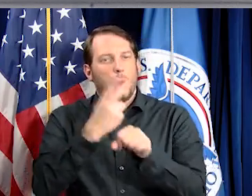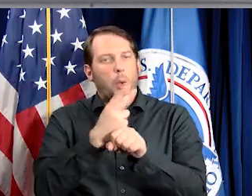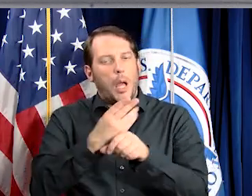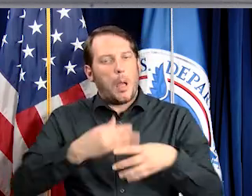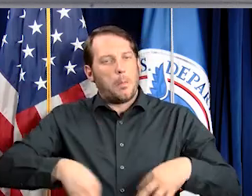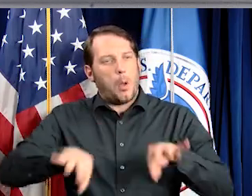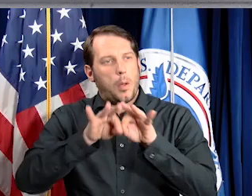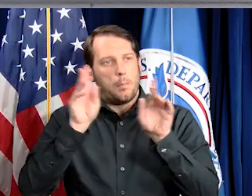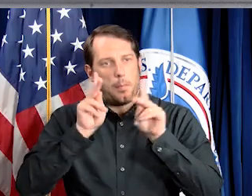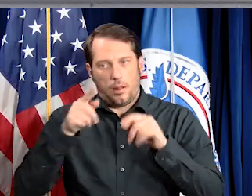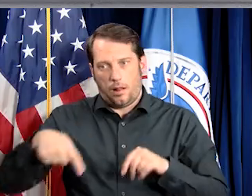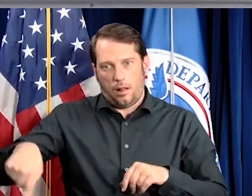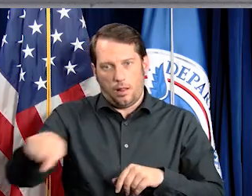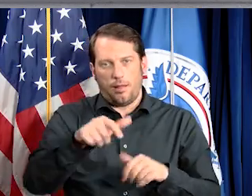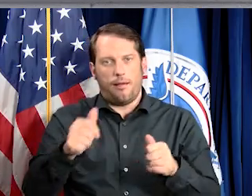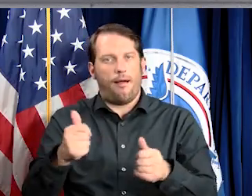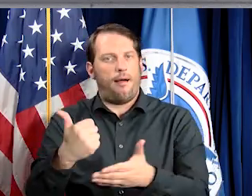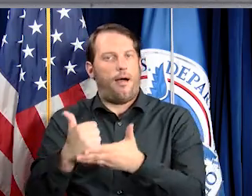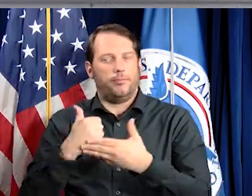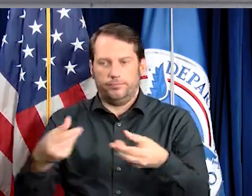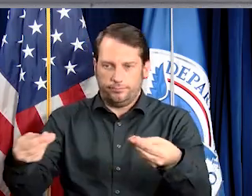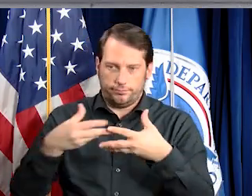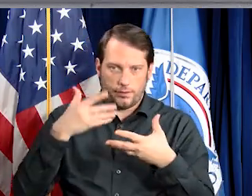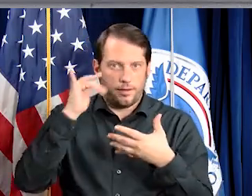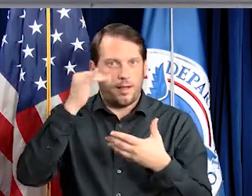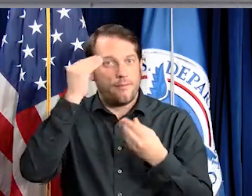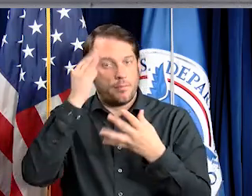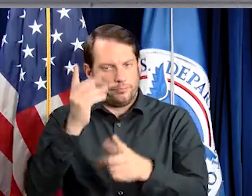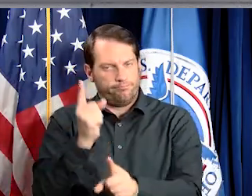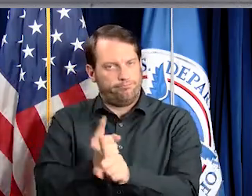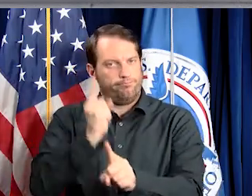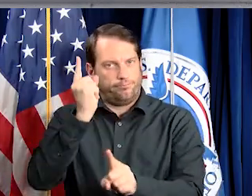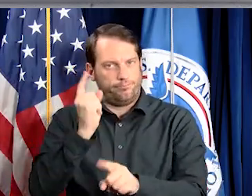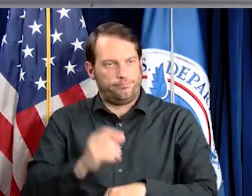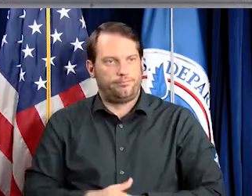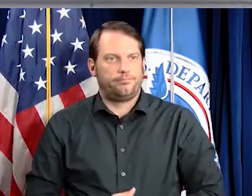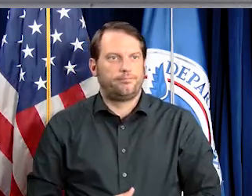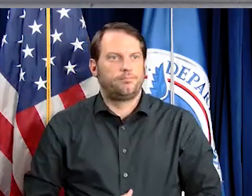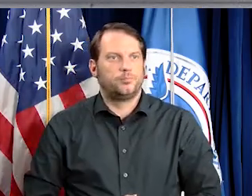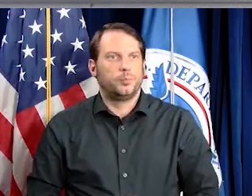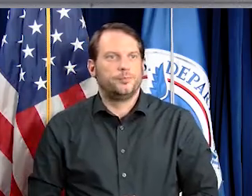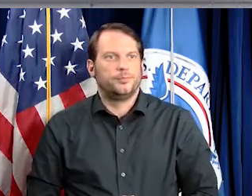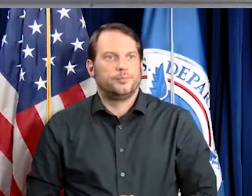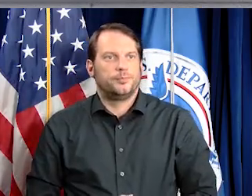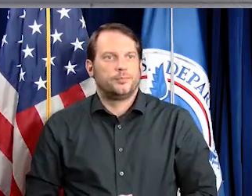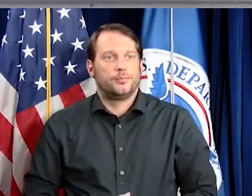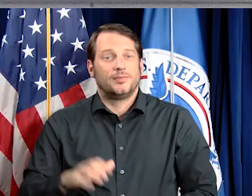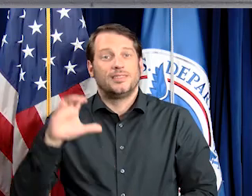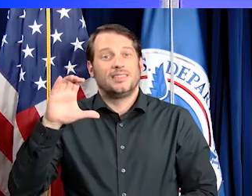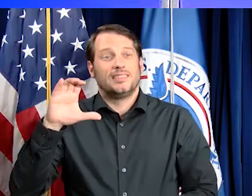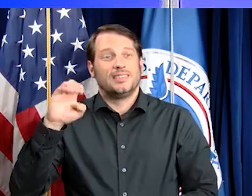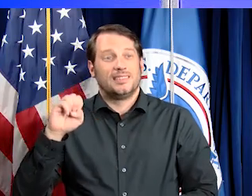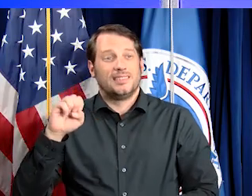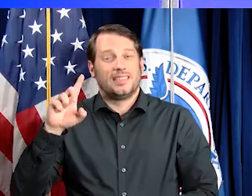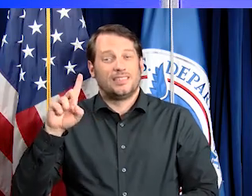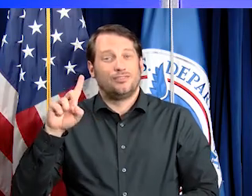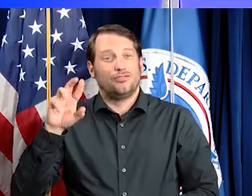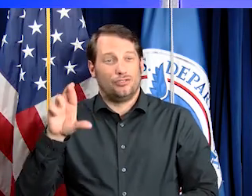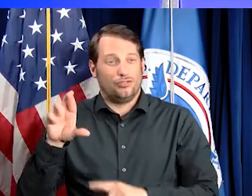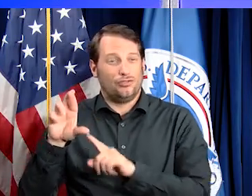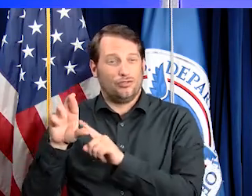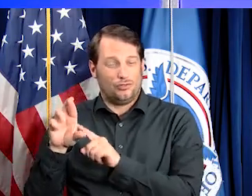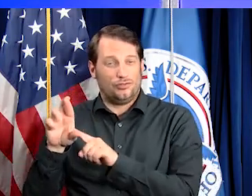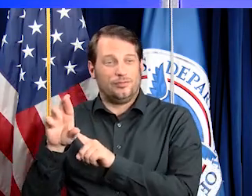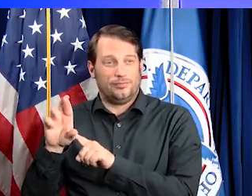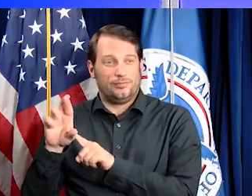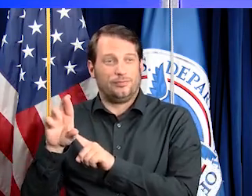community that can help spread that information. So we have a digital volunteer group called CEDR Digital Corps, CEDR being an acronym, and they